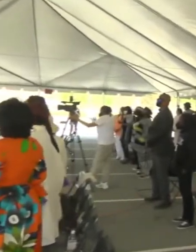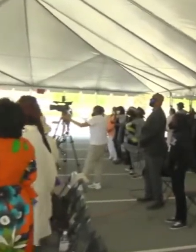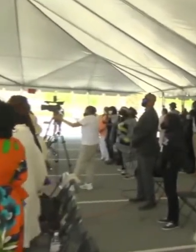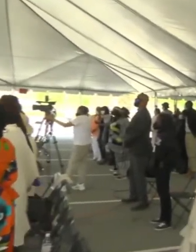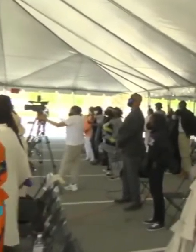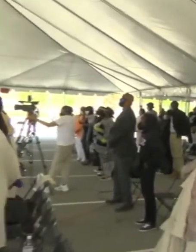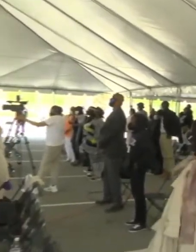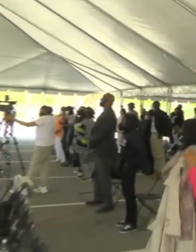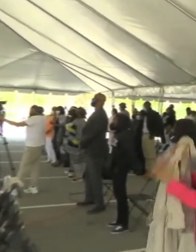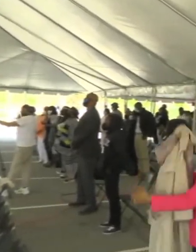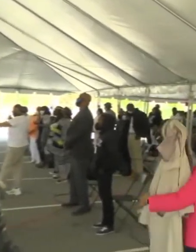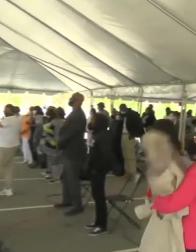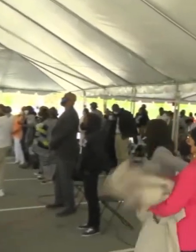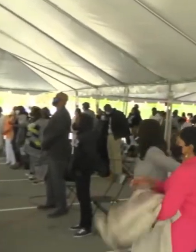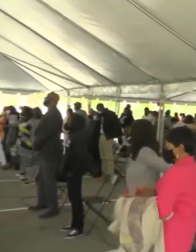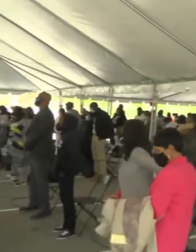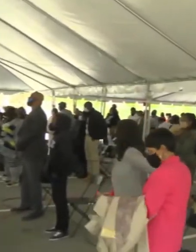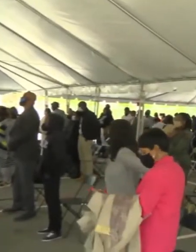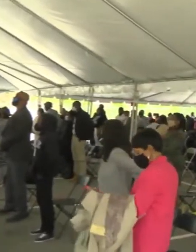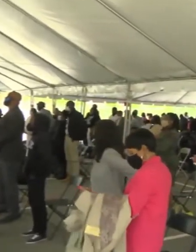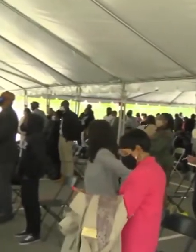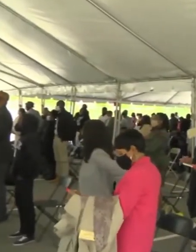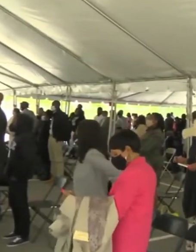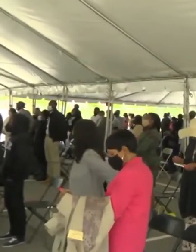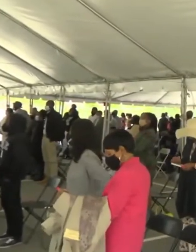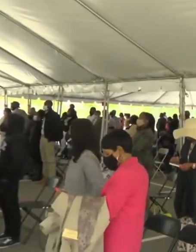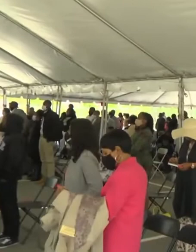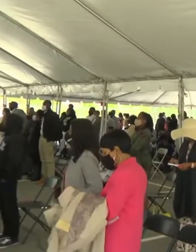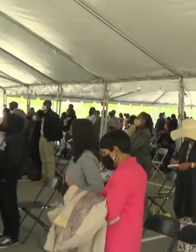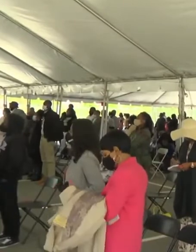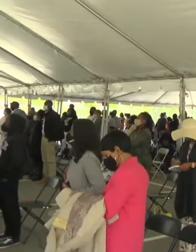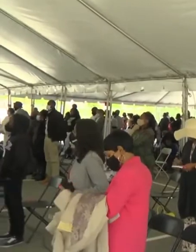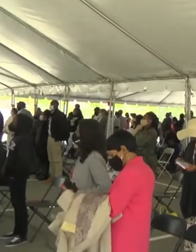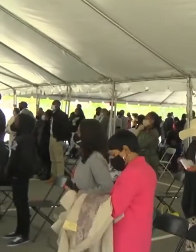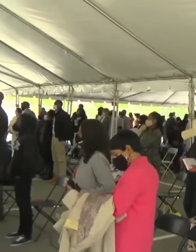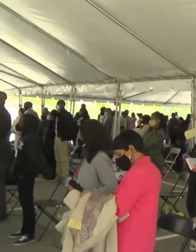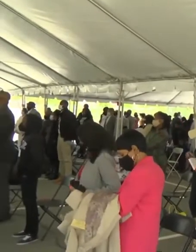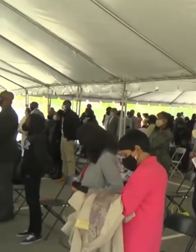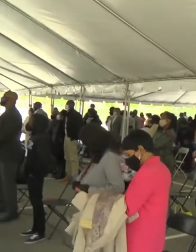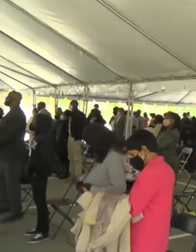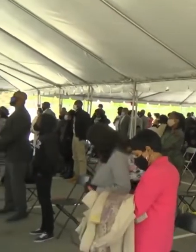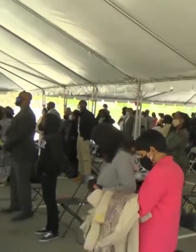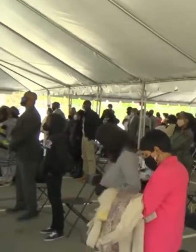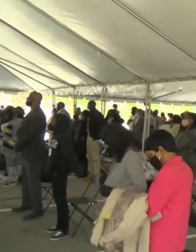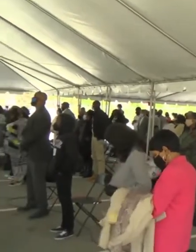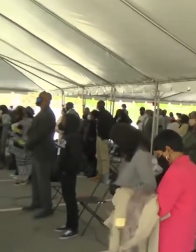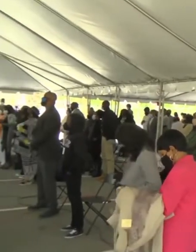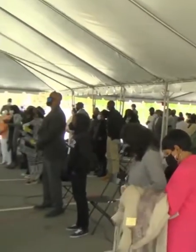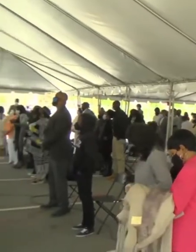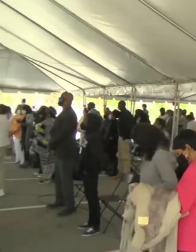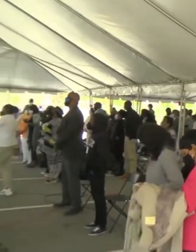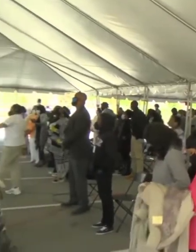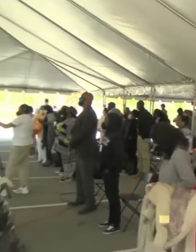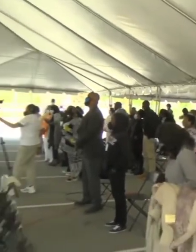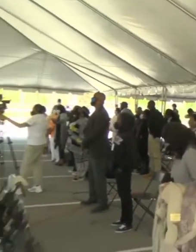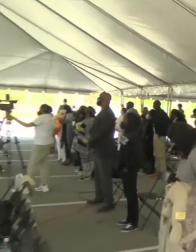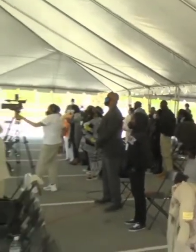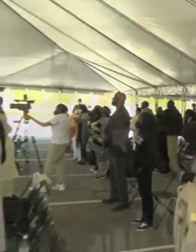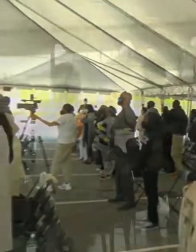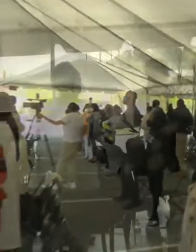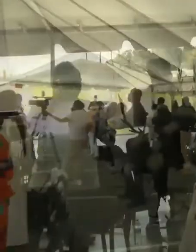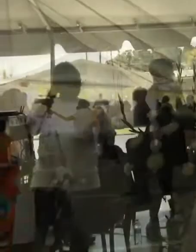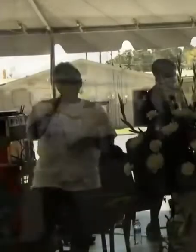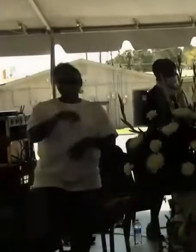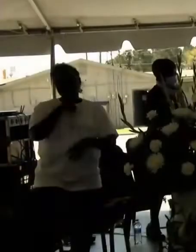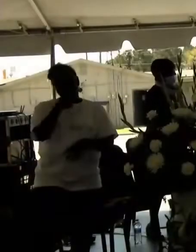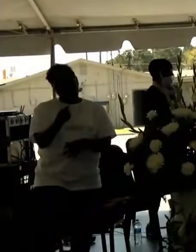And I got home, and my wife had already opened the box. Because I had to admit to